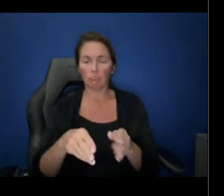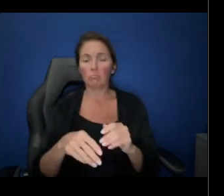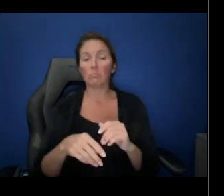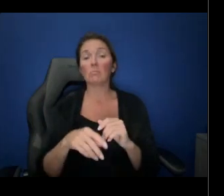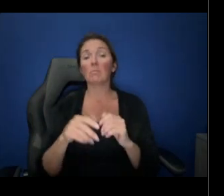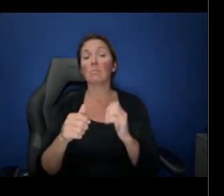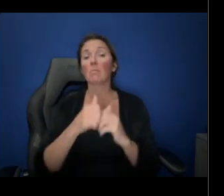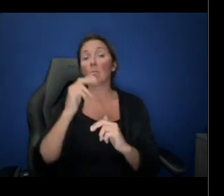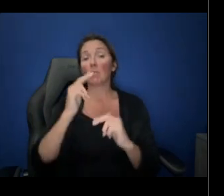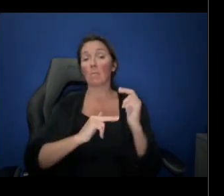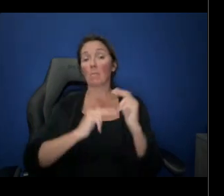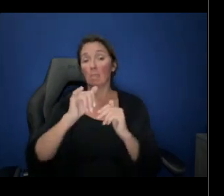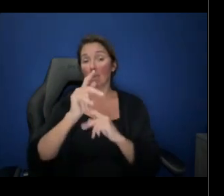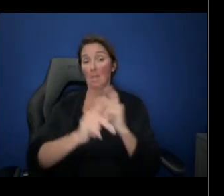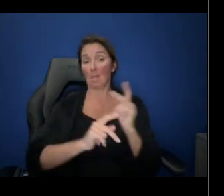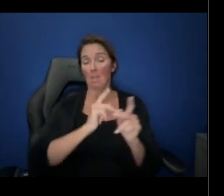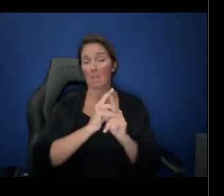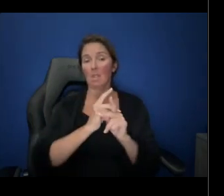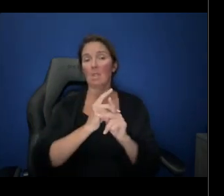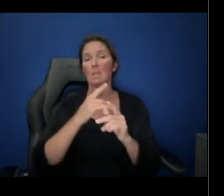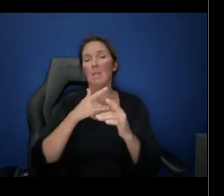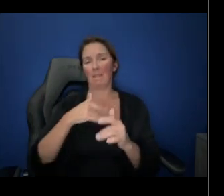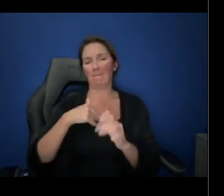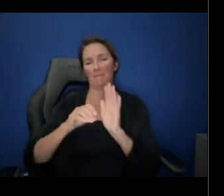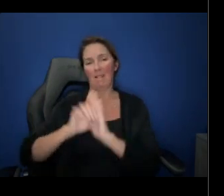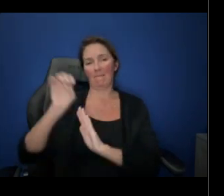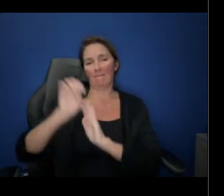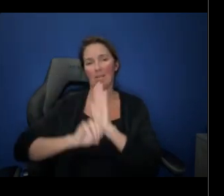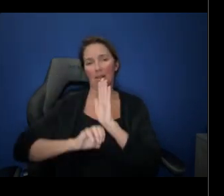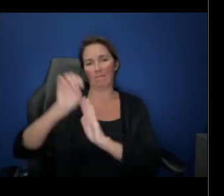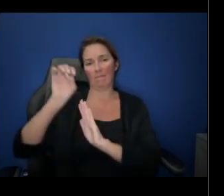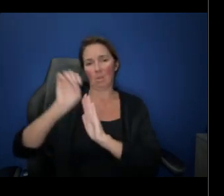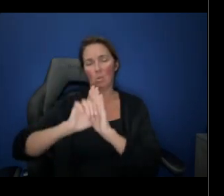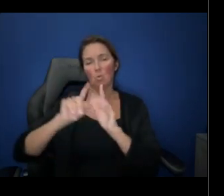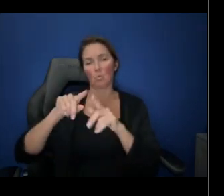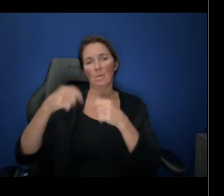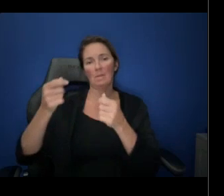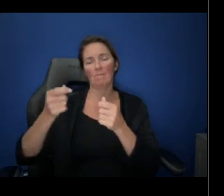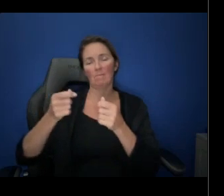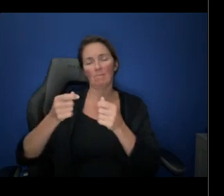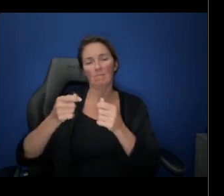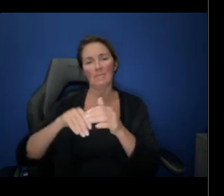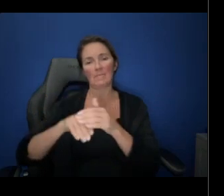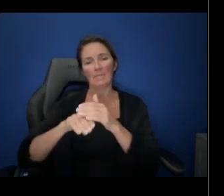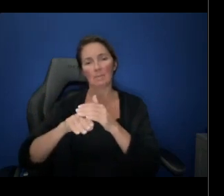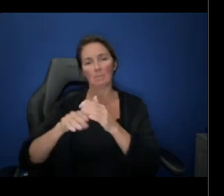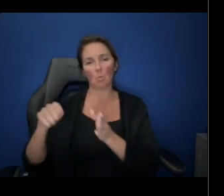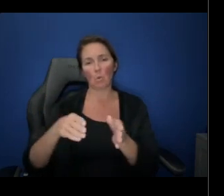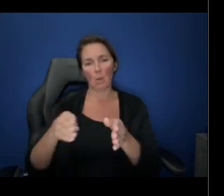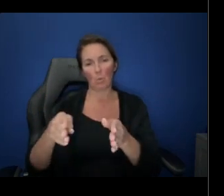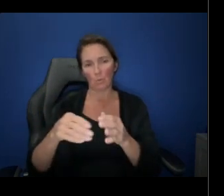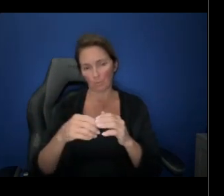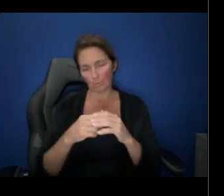Most buildings of this type incorporate an elevator to provide an accessible route.